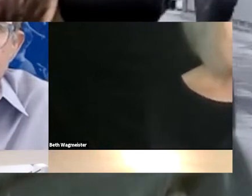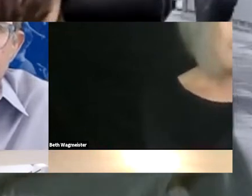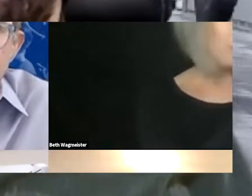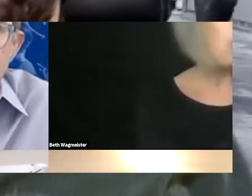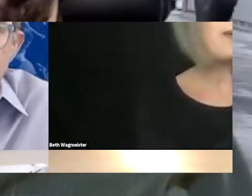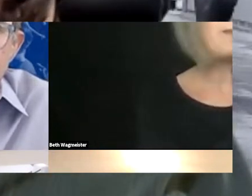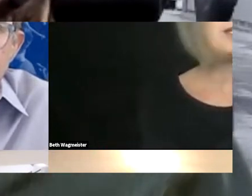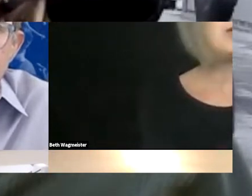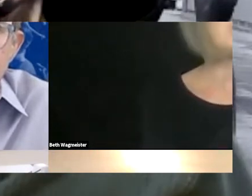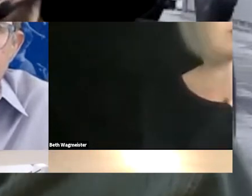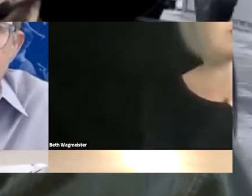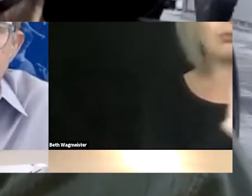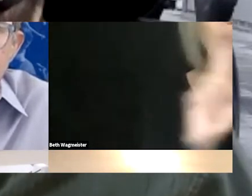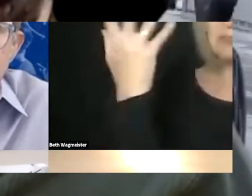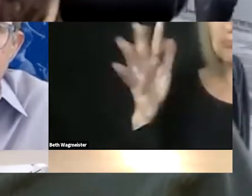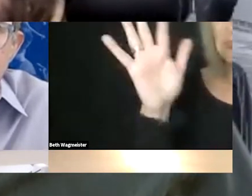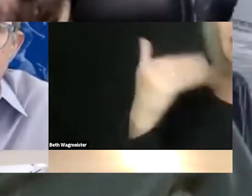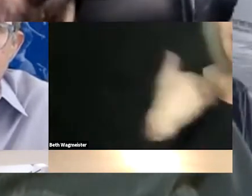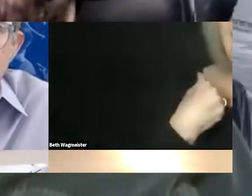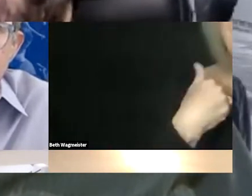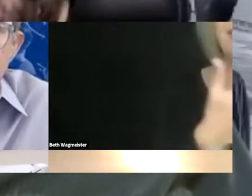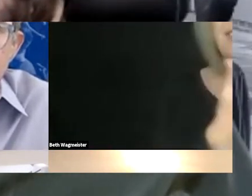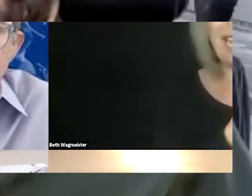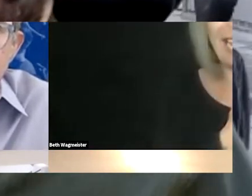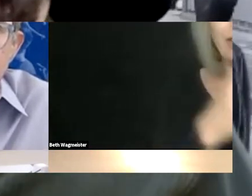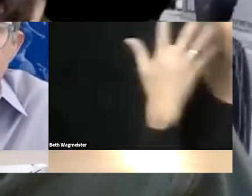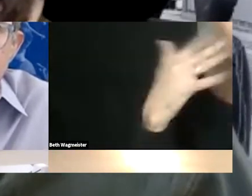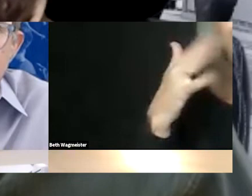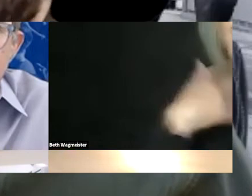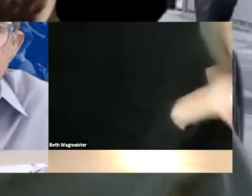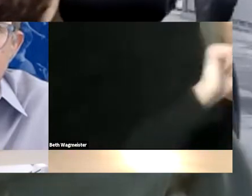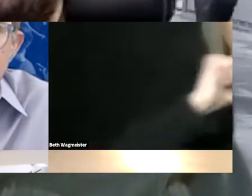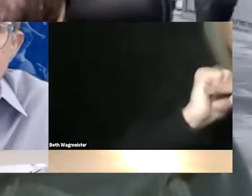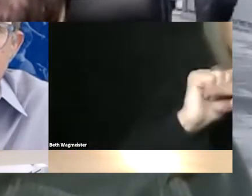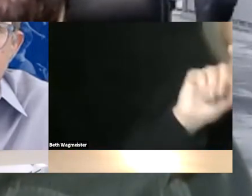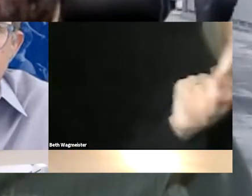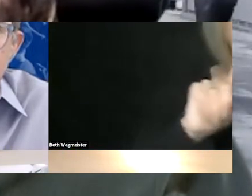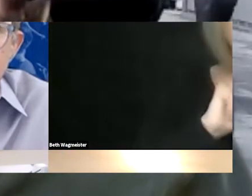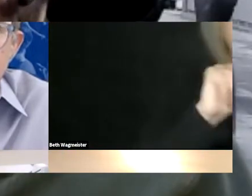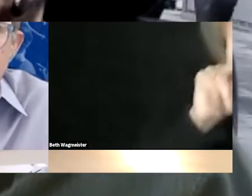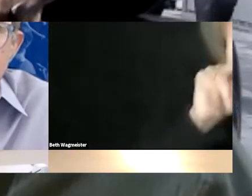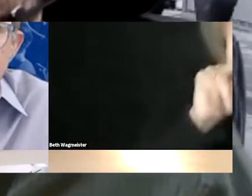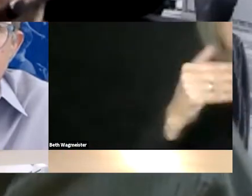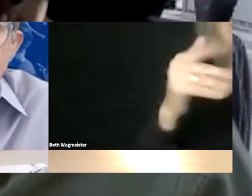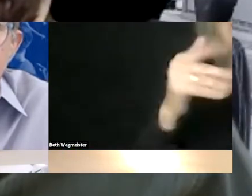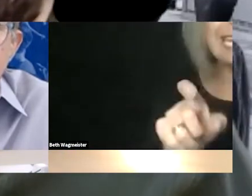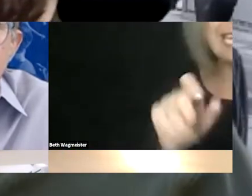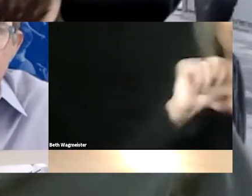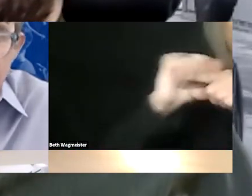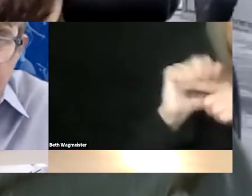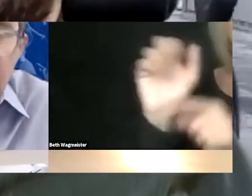already have the assistive technology and who already have the training, but getting folks the technology and getting them the training as